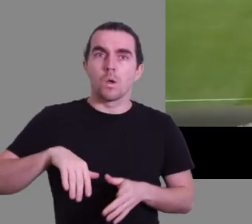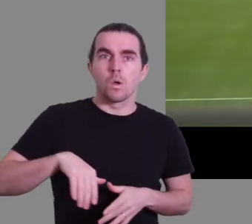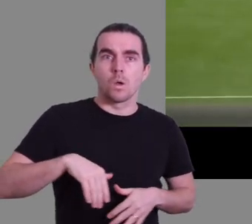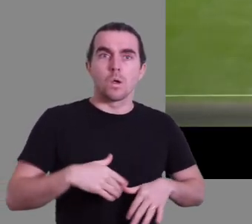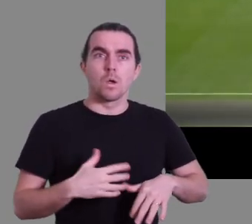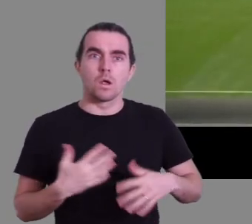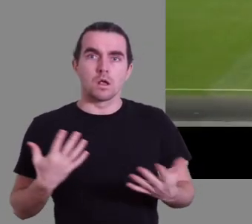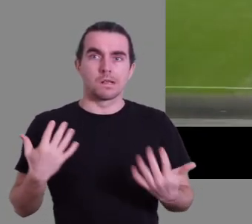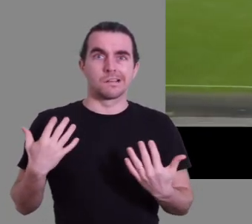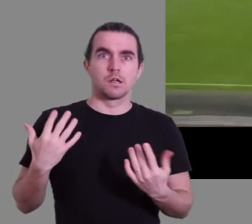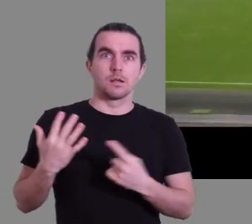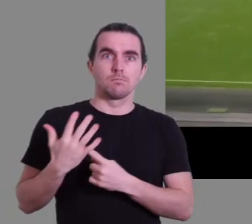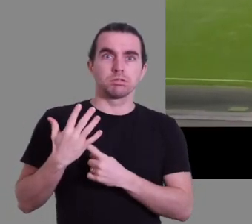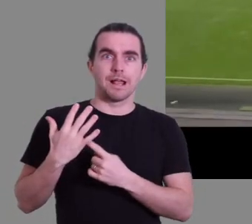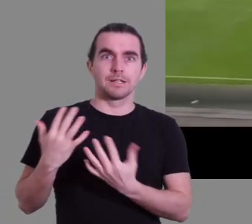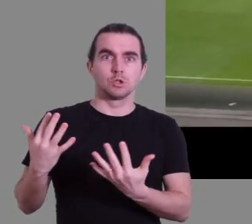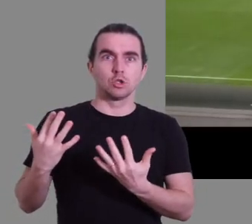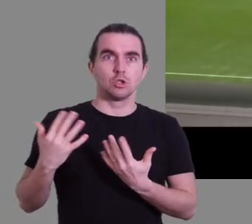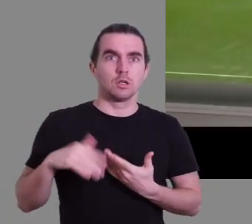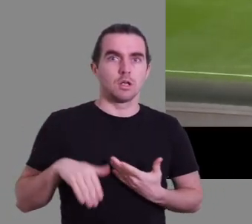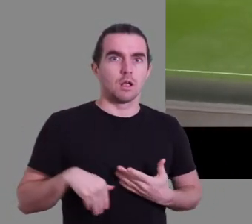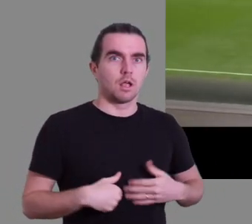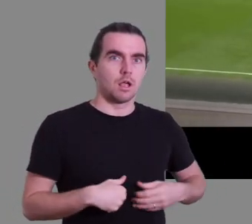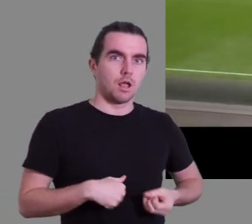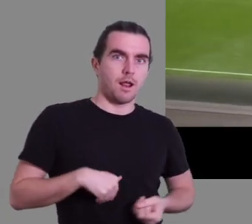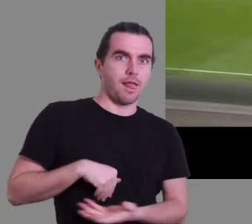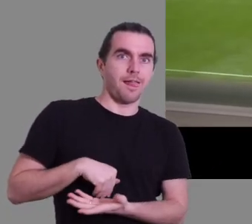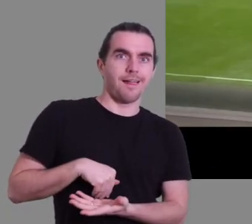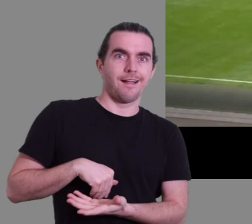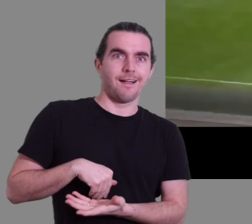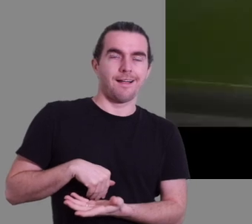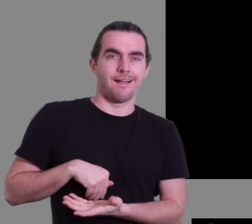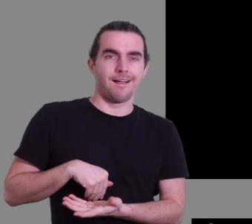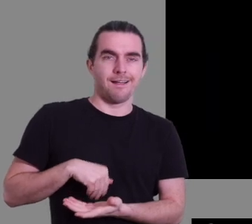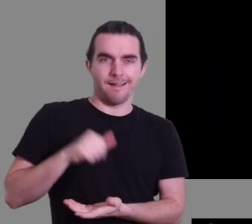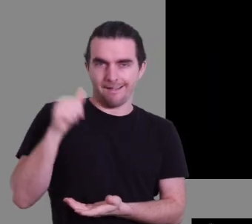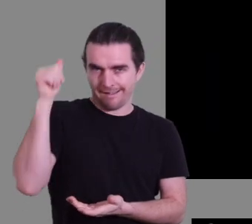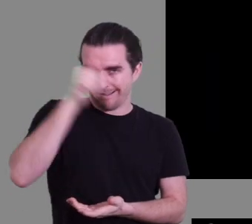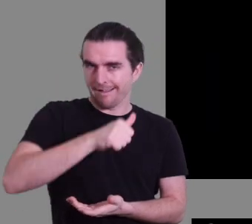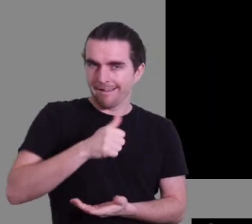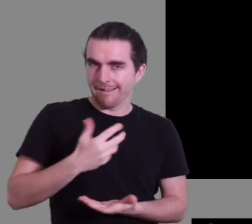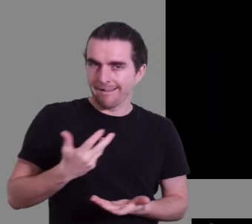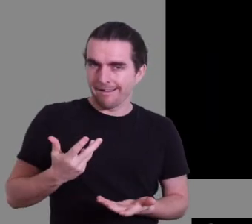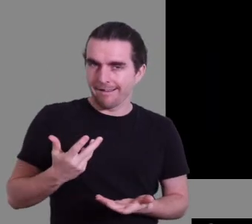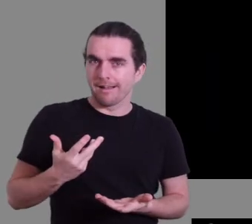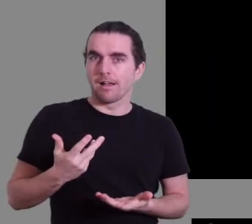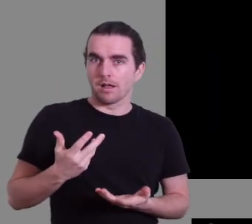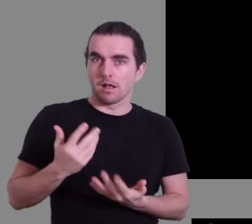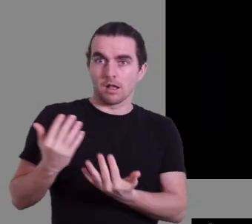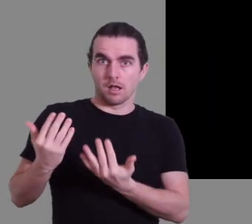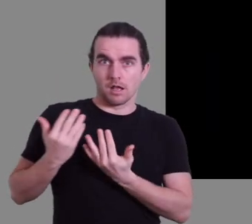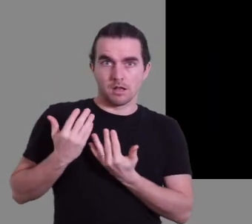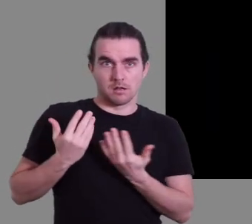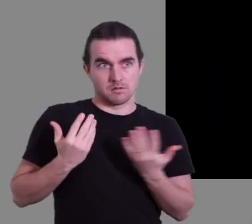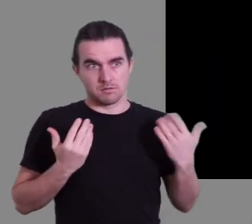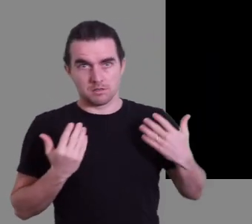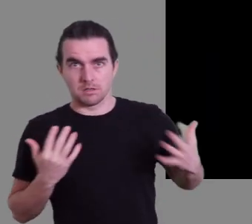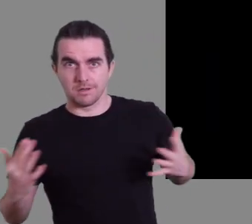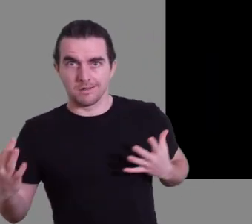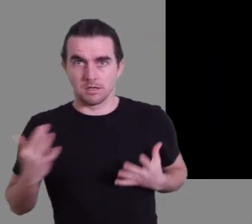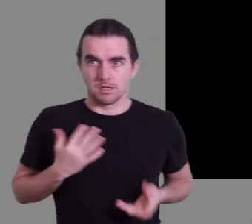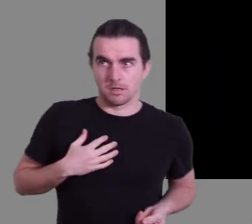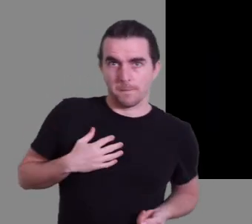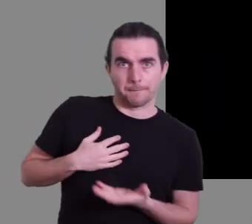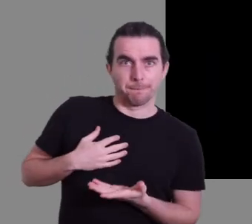from midfield, which just sucks out. You see the quadrant where he takes it away from the defender very clearly. Yeah.